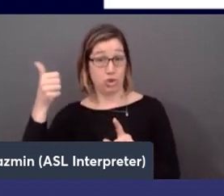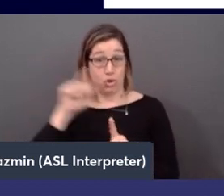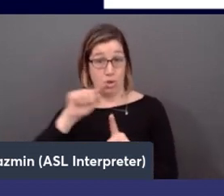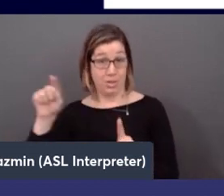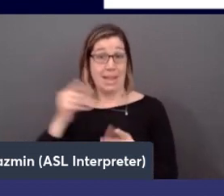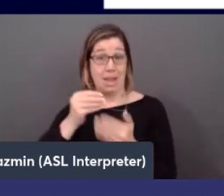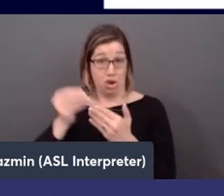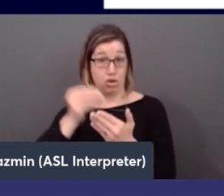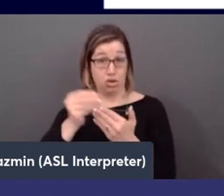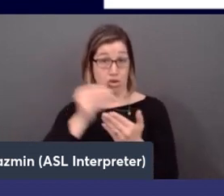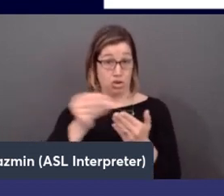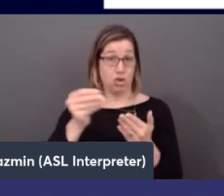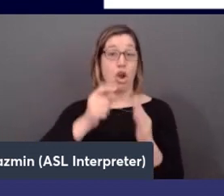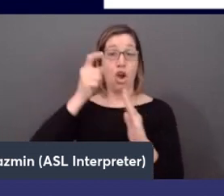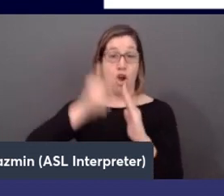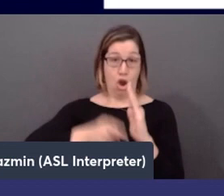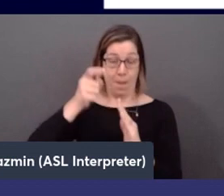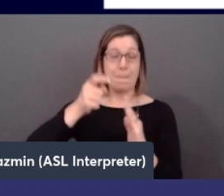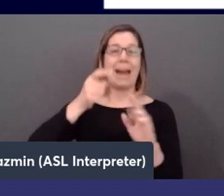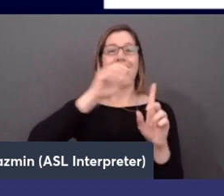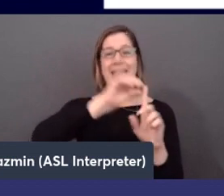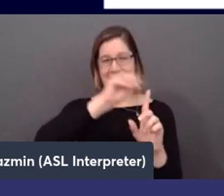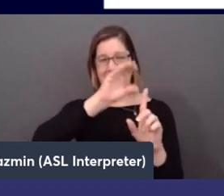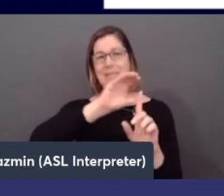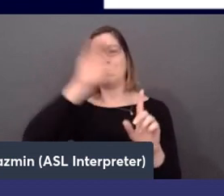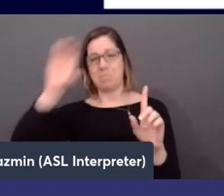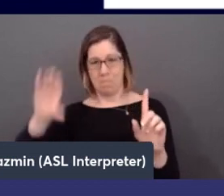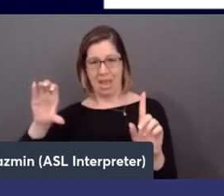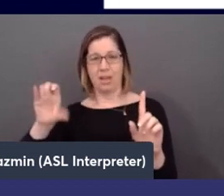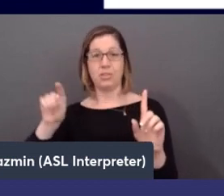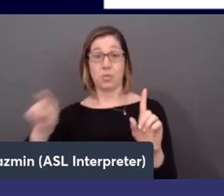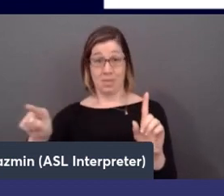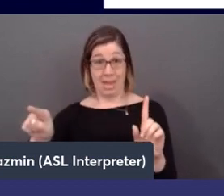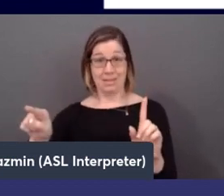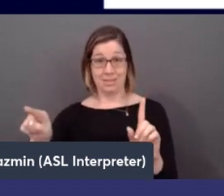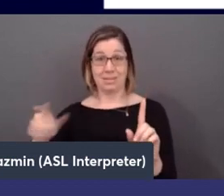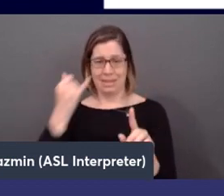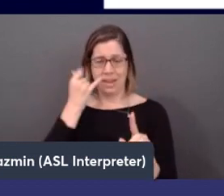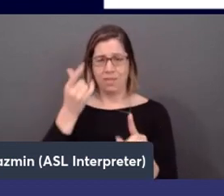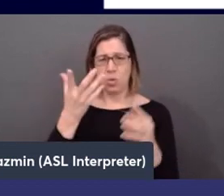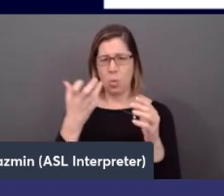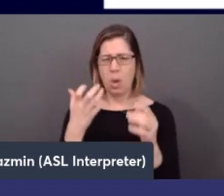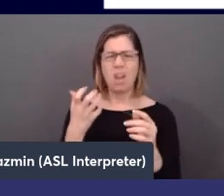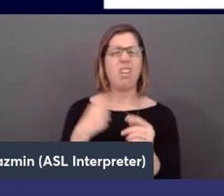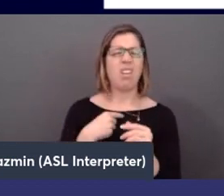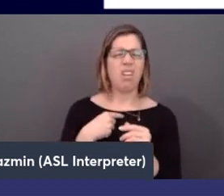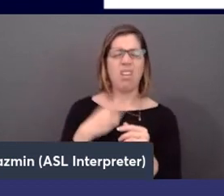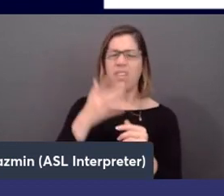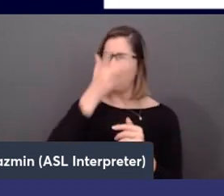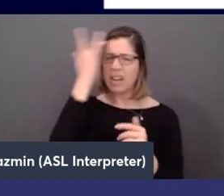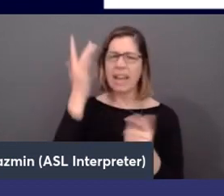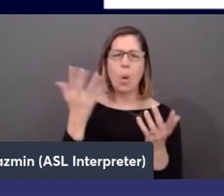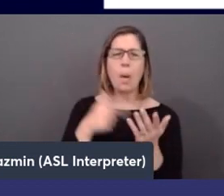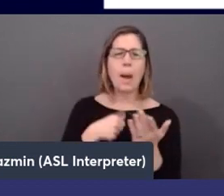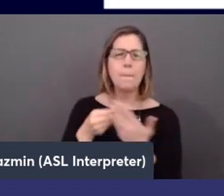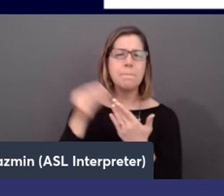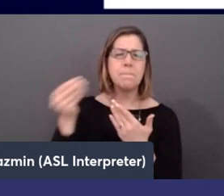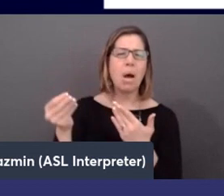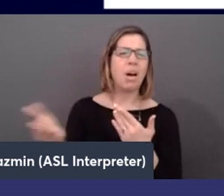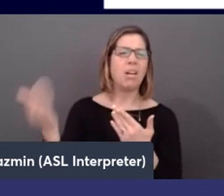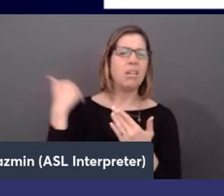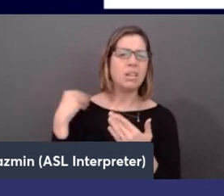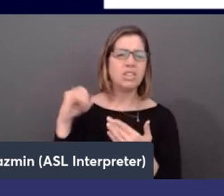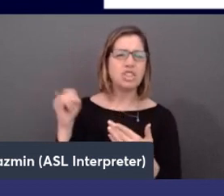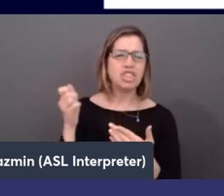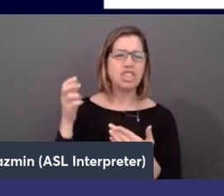going to be automatically spilled to disk. And then if you ever want to go and see, oh, I don't remember what I bought back in January, for example.